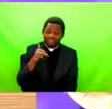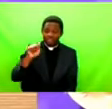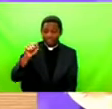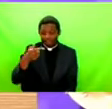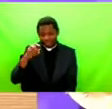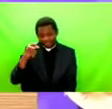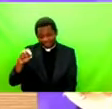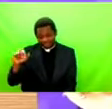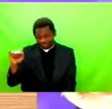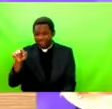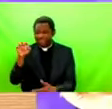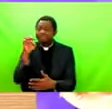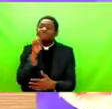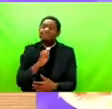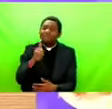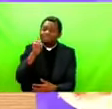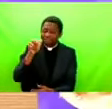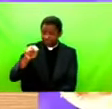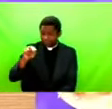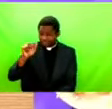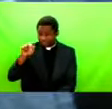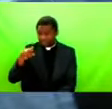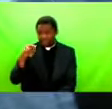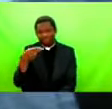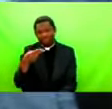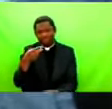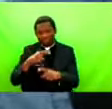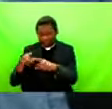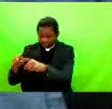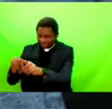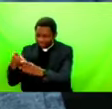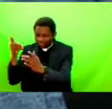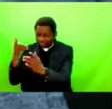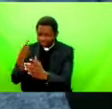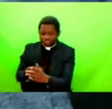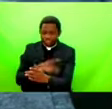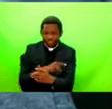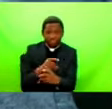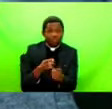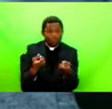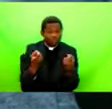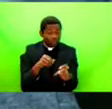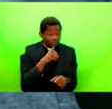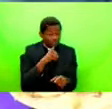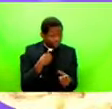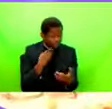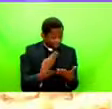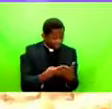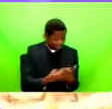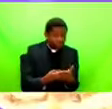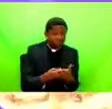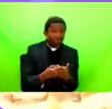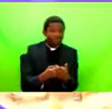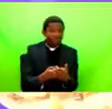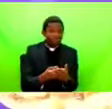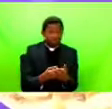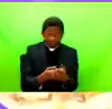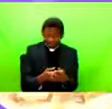Dignes Unisobi. In fact, those times when there was no money, these were the people who take monies out of their